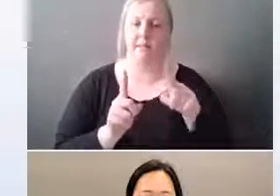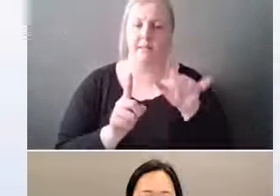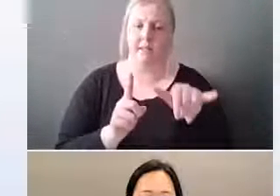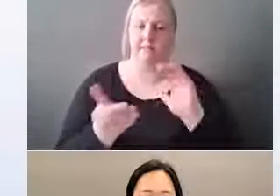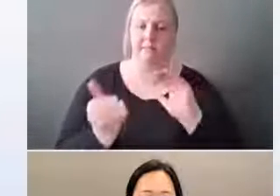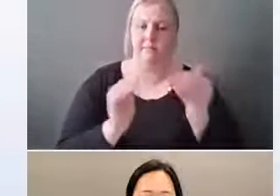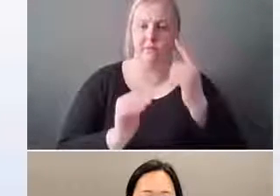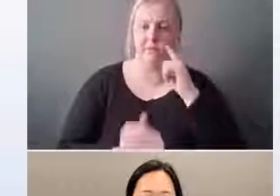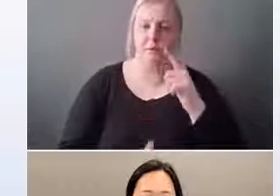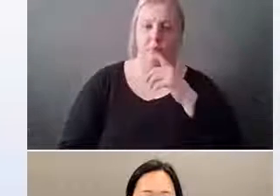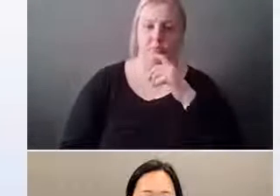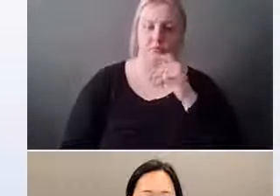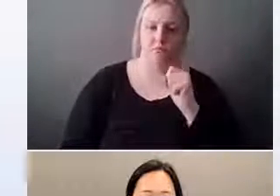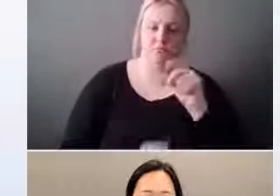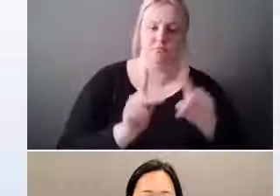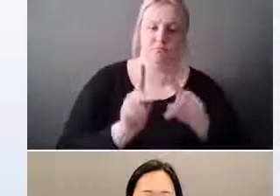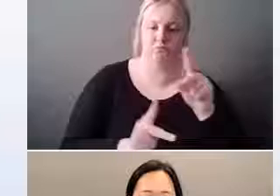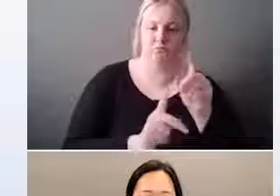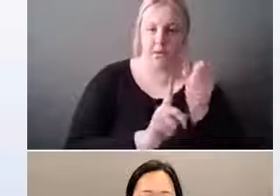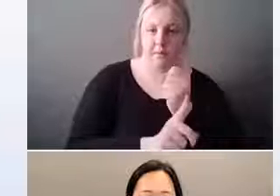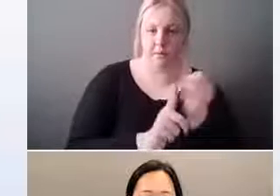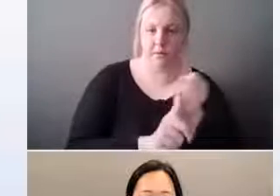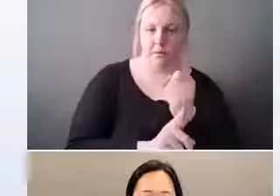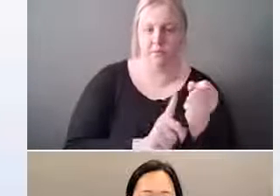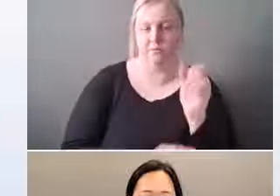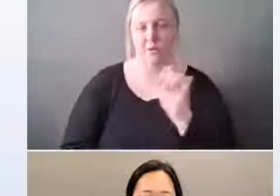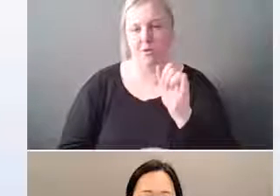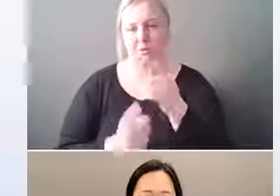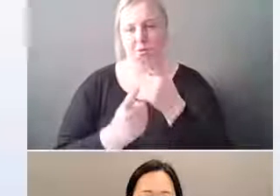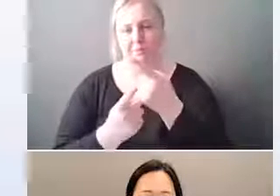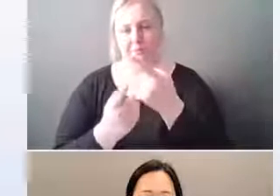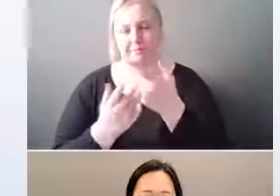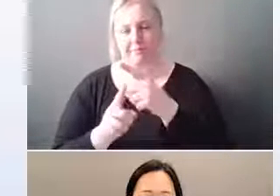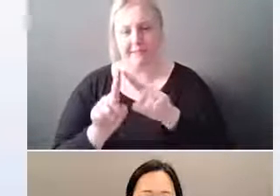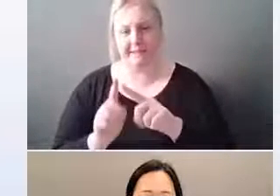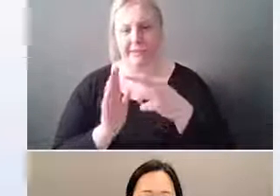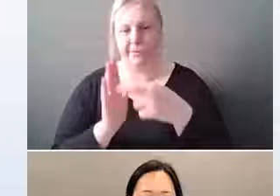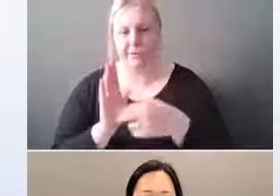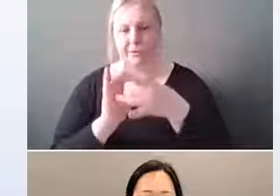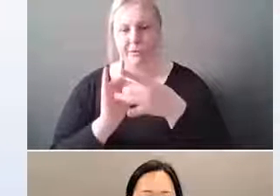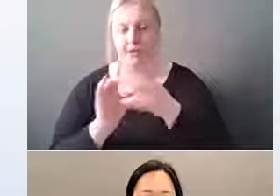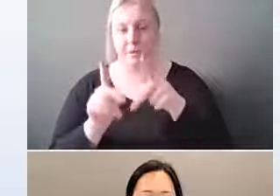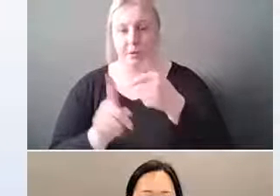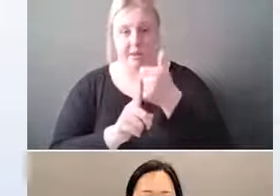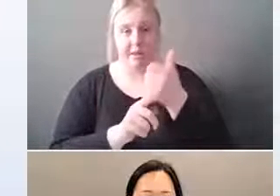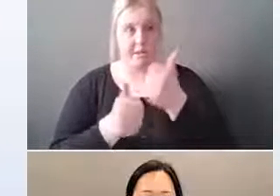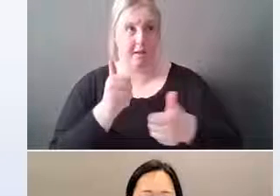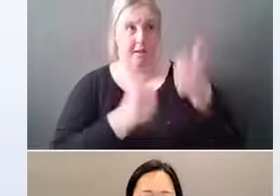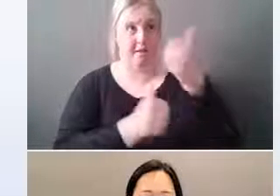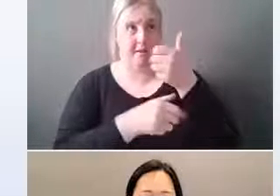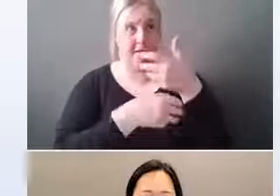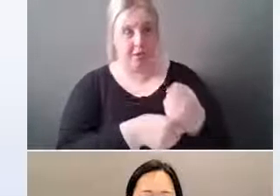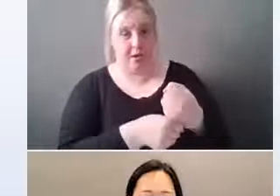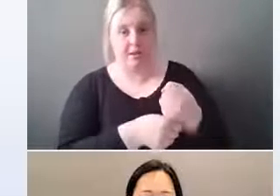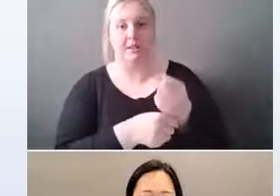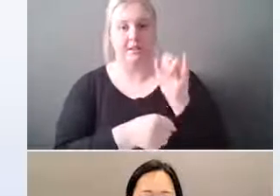There are protocols in place with regard to disclosure of people who are in a position of trust, and I would refer back to Rayanne